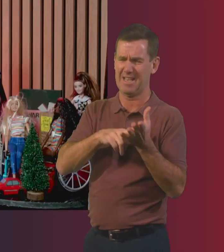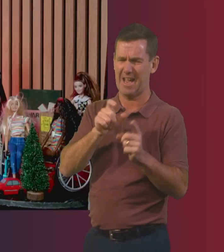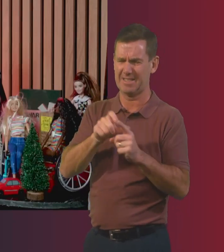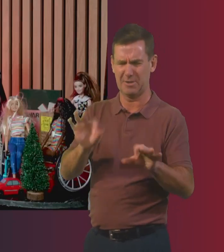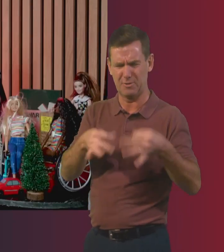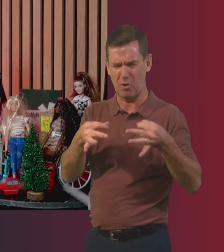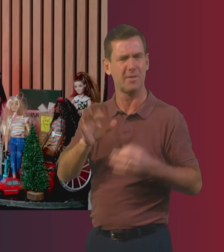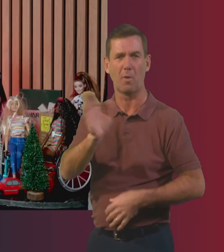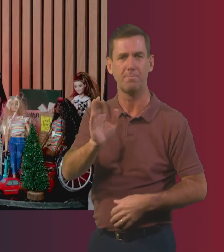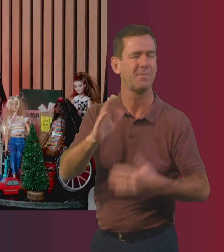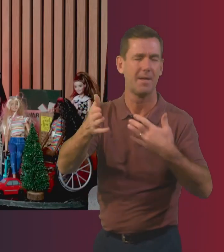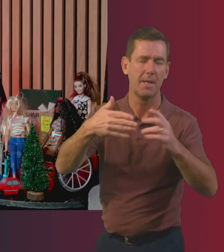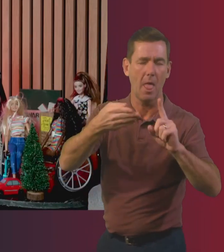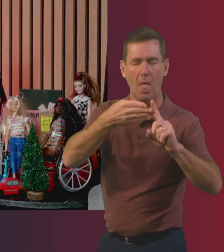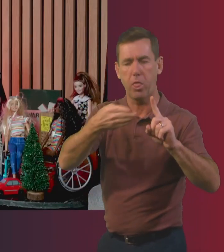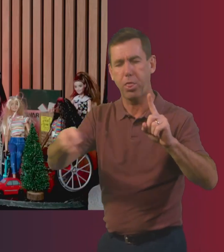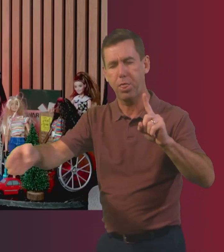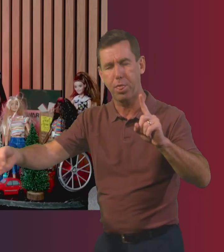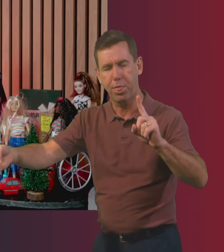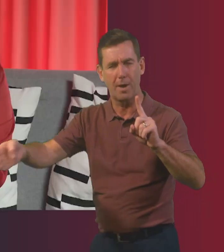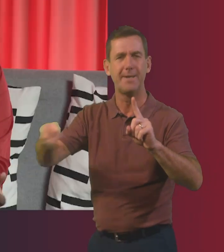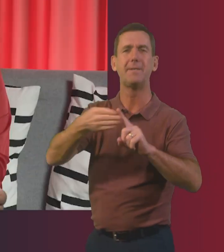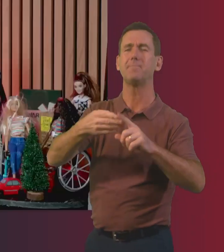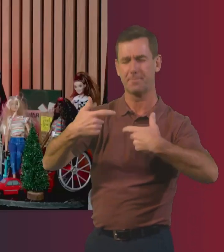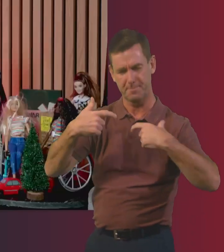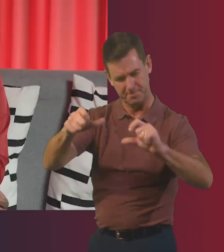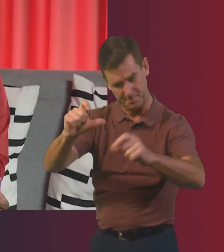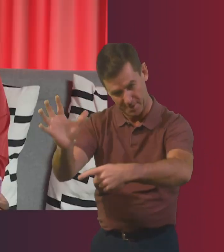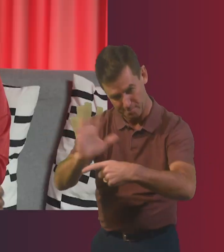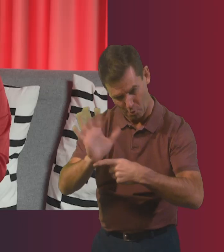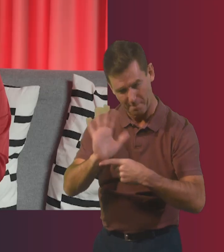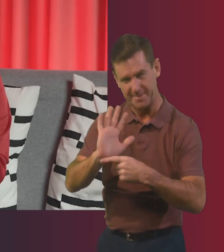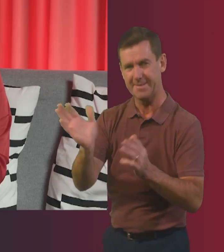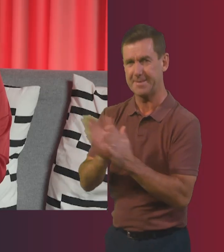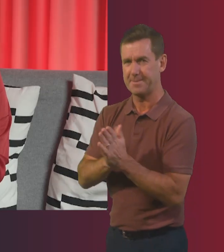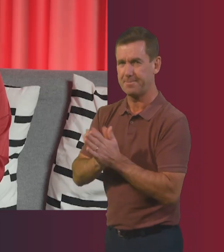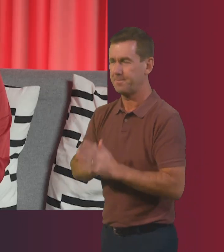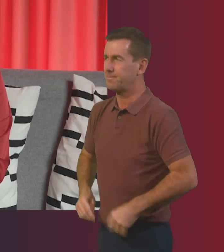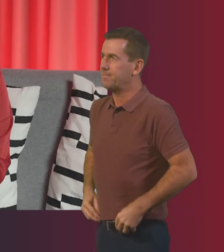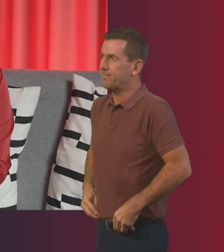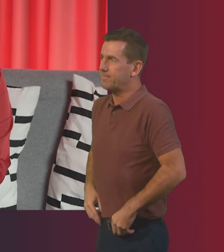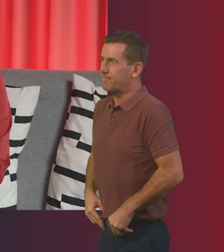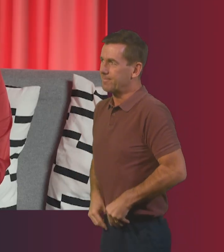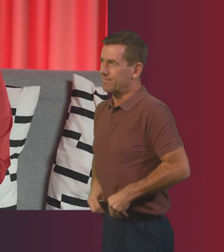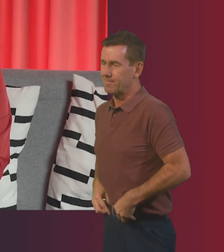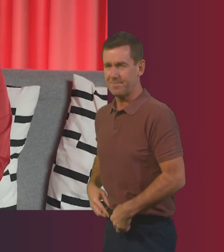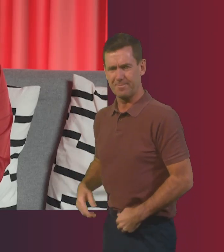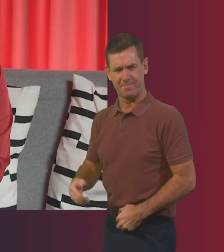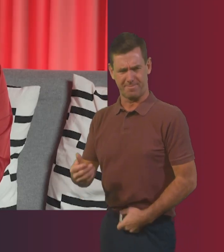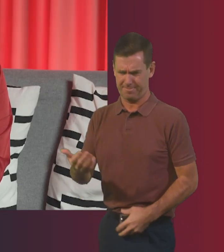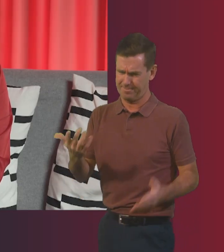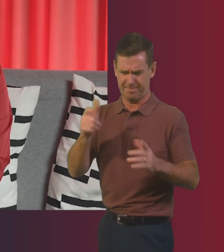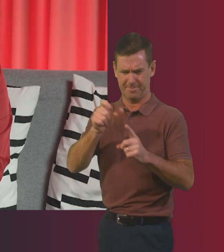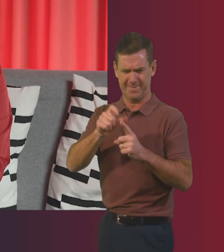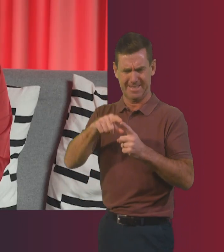what I mean? Anyway, we digress. Shall we crack on with the show? Let's. Because December is a really busy month, isn't it? Yes, it is.